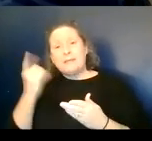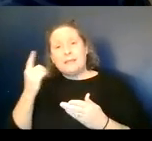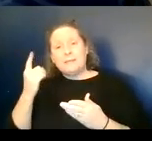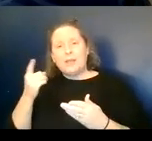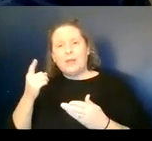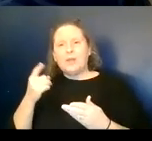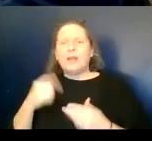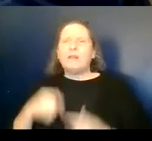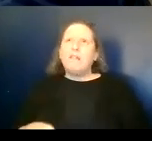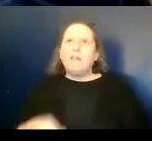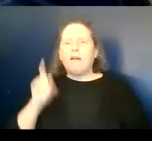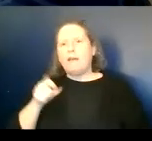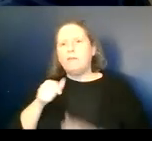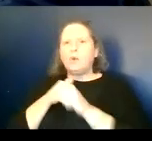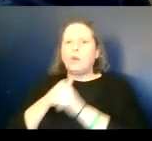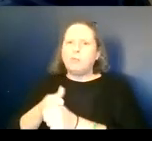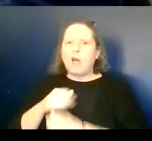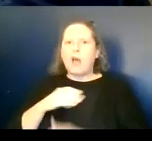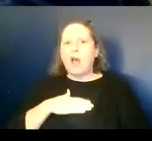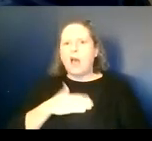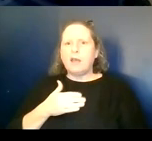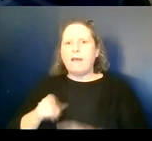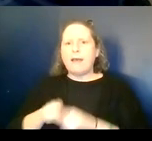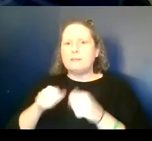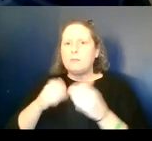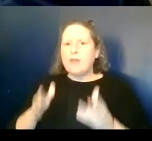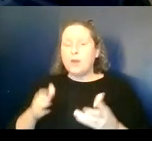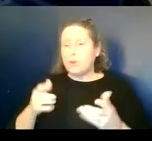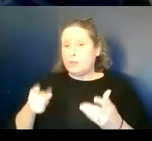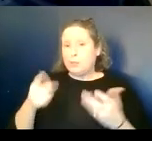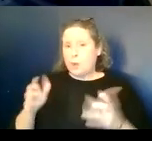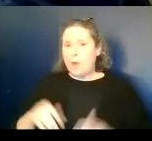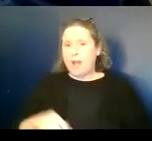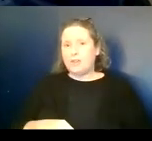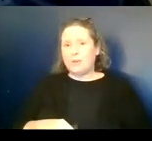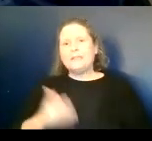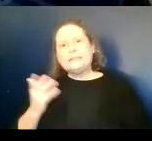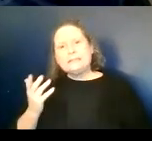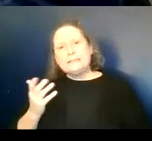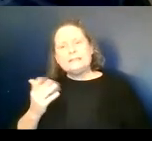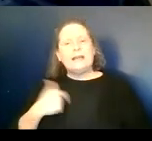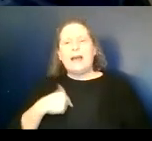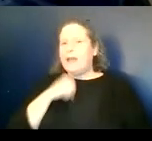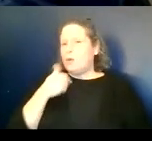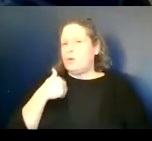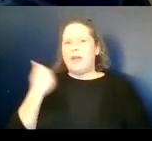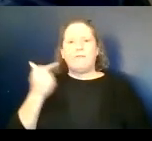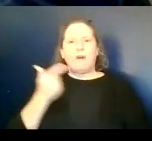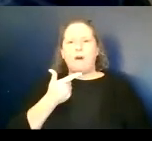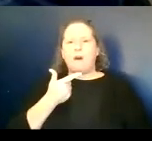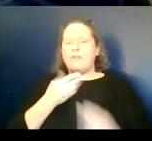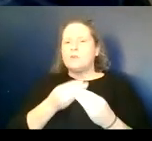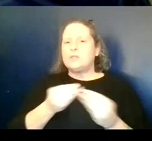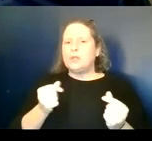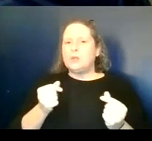begrudgingly have to comply with as a provider. And so I don't have all the solutions, but I will